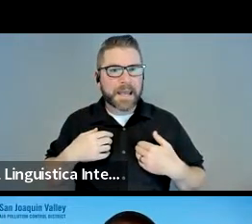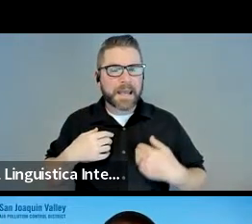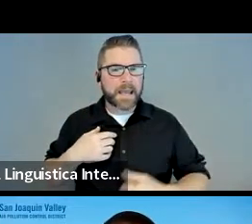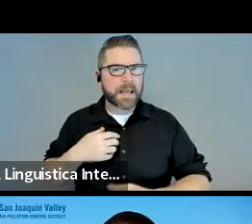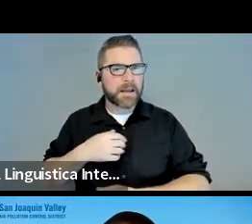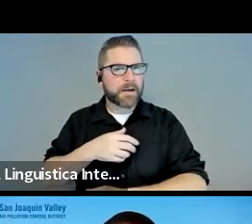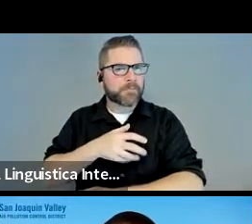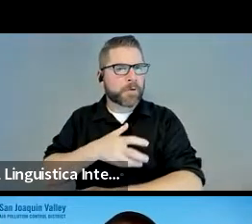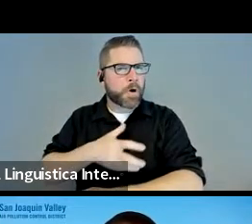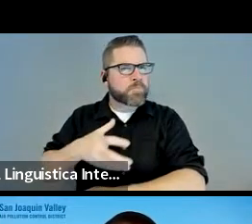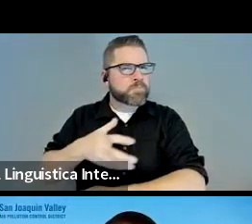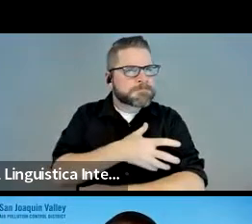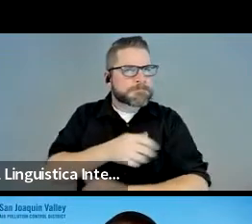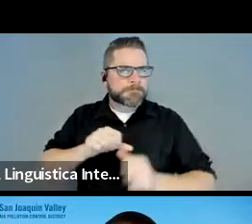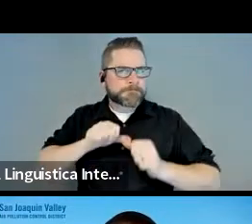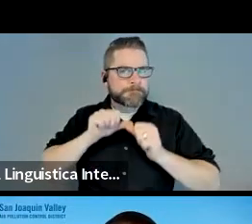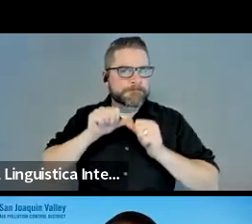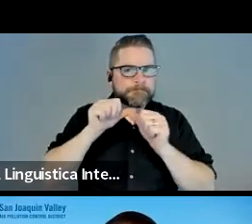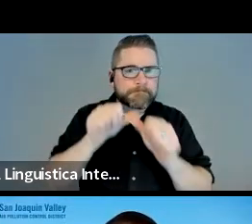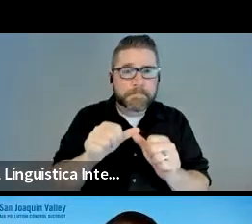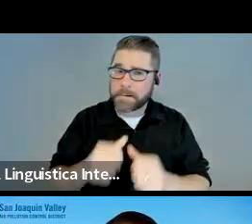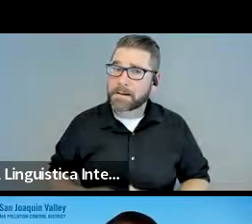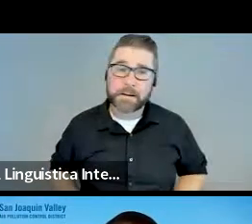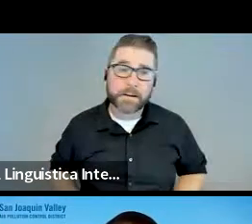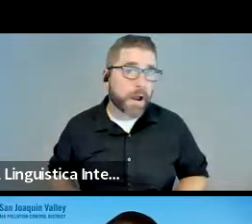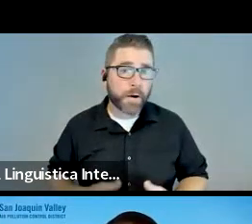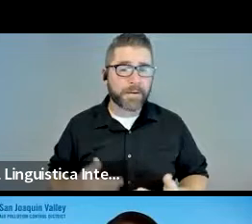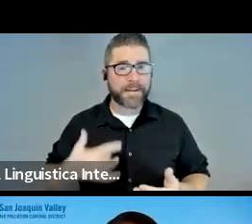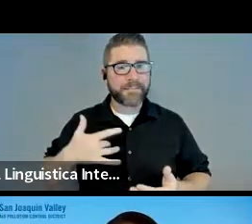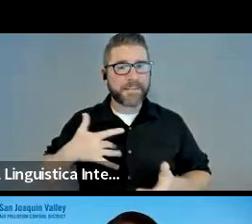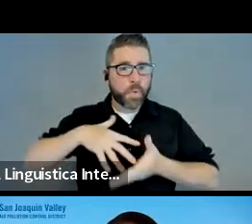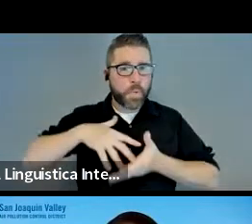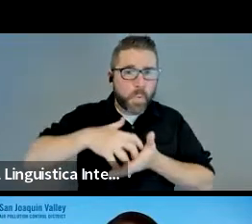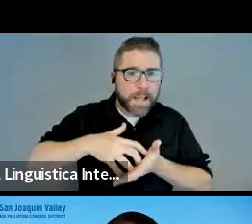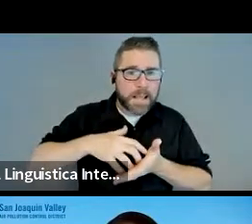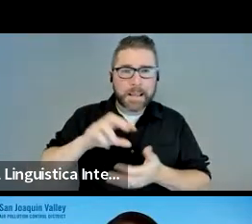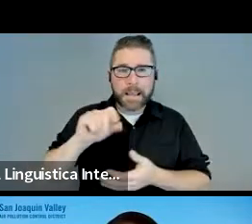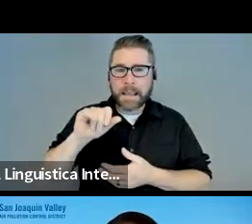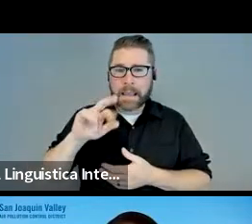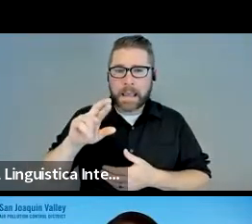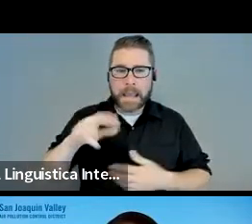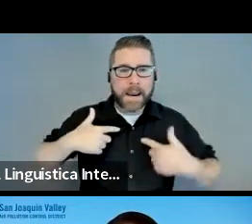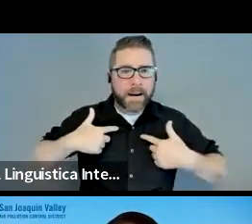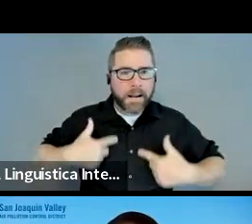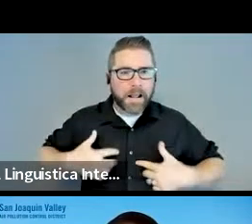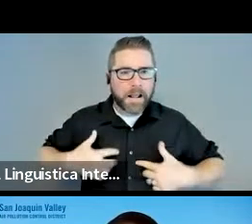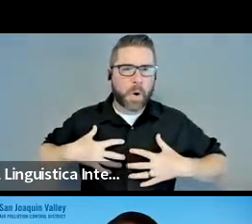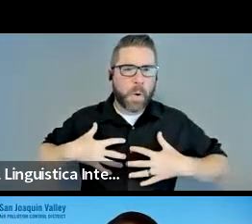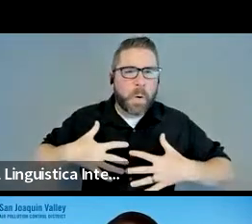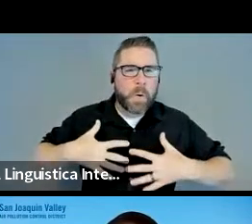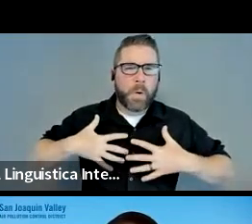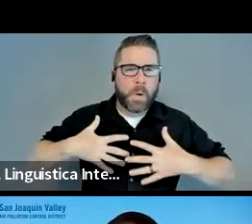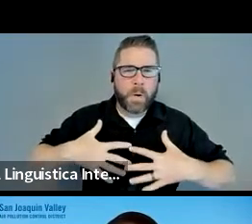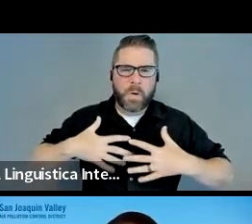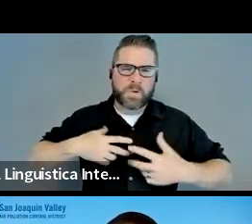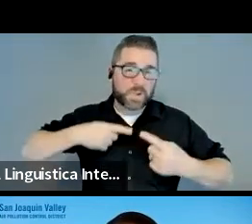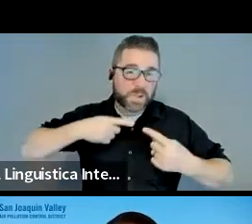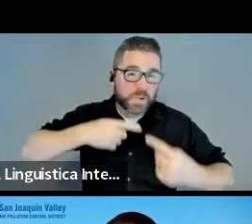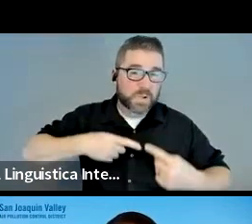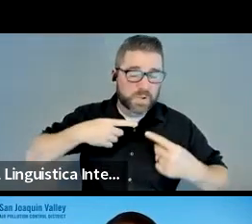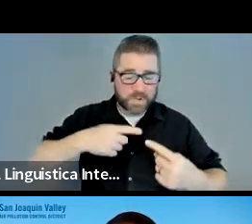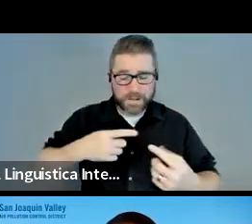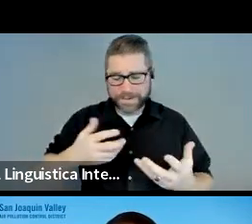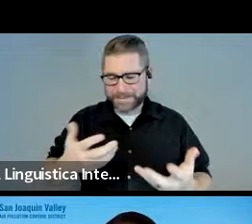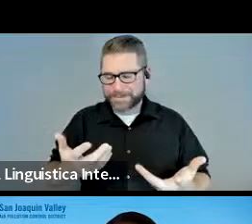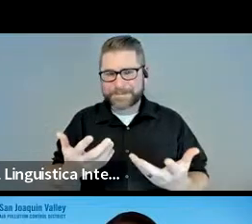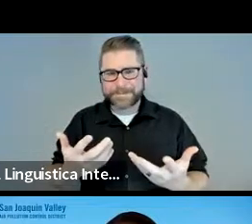more air into in your lung. Um, so that's how I feel. It needs to